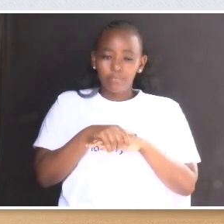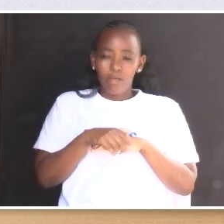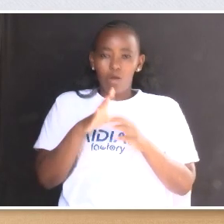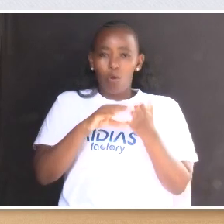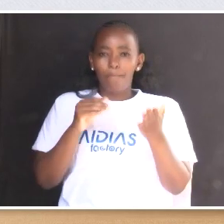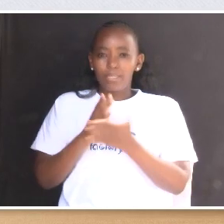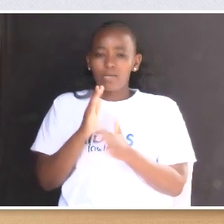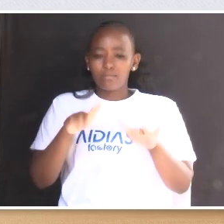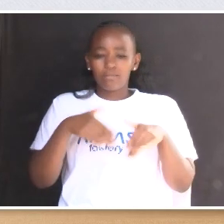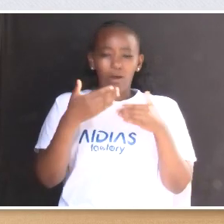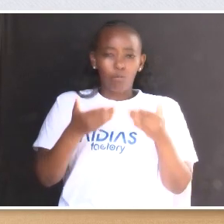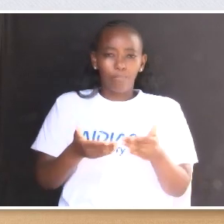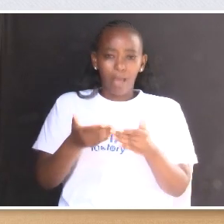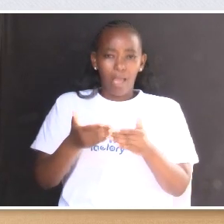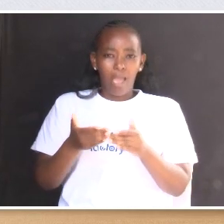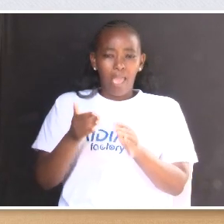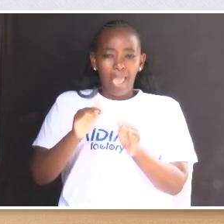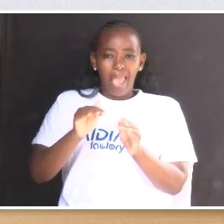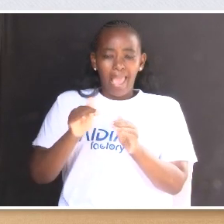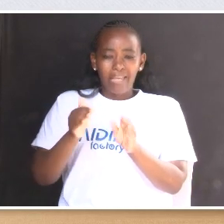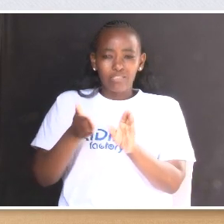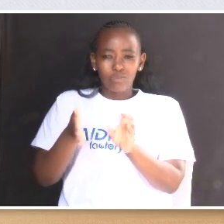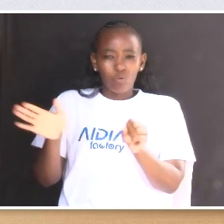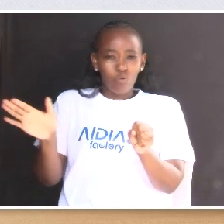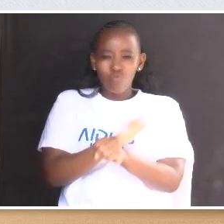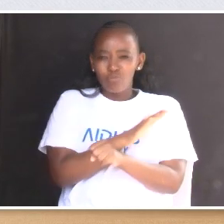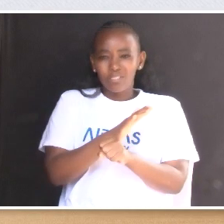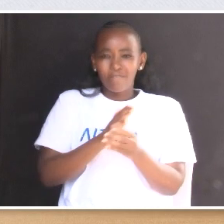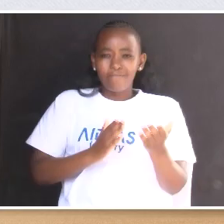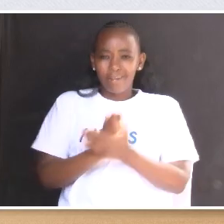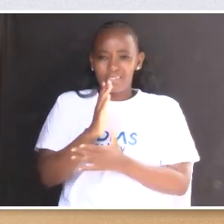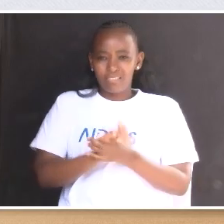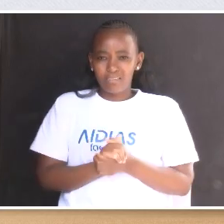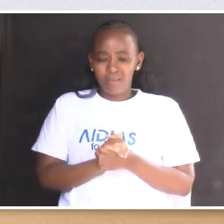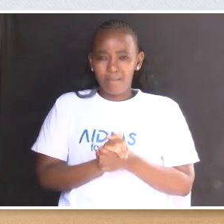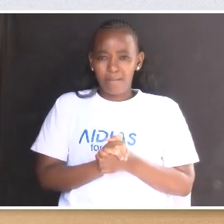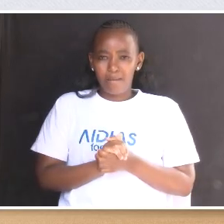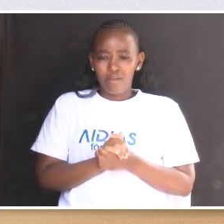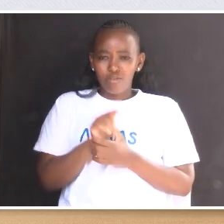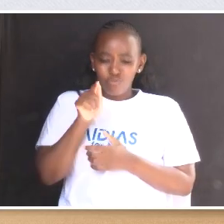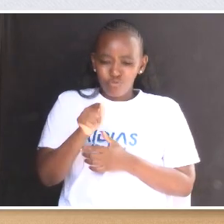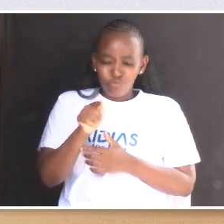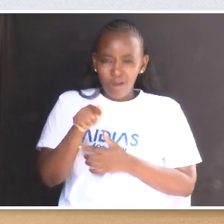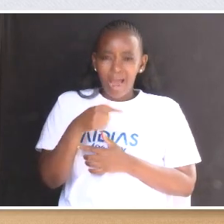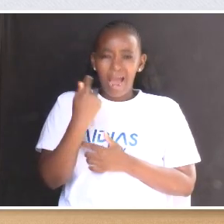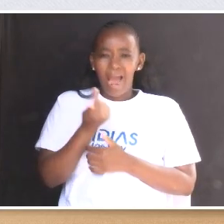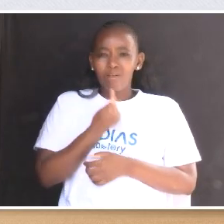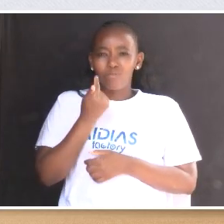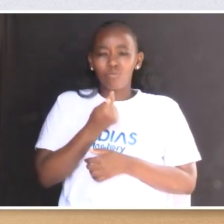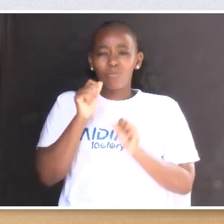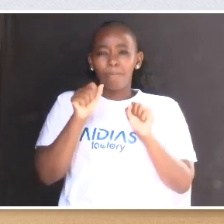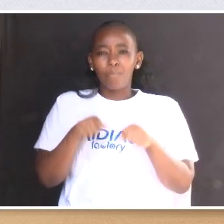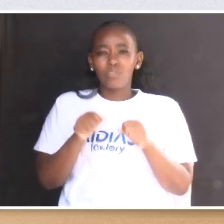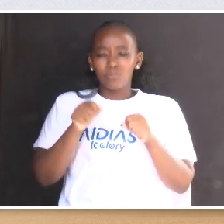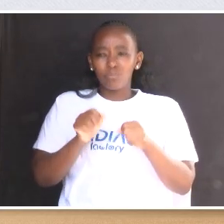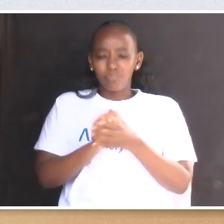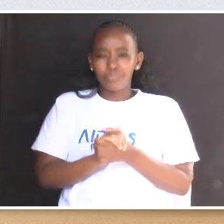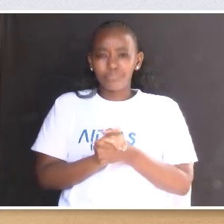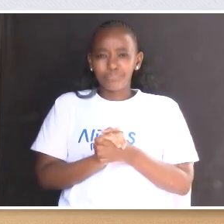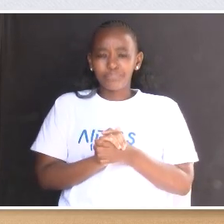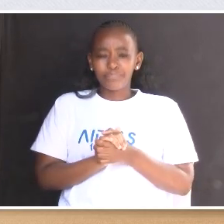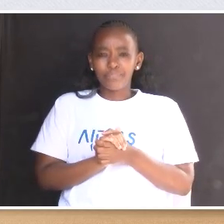copyright inakupatia exclusive rights. Exclusive rights is inamaanisha ati ni wewe tu utaweza exercise